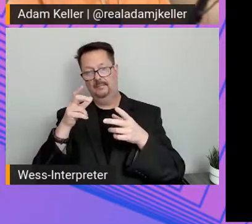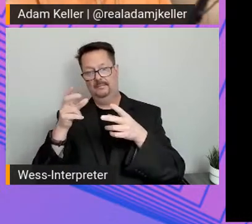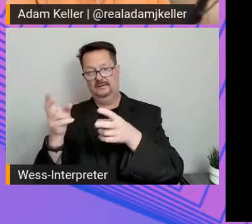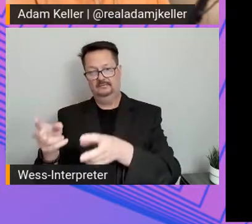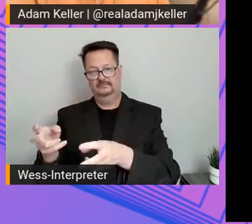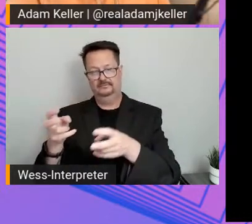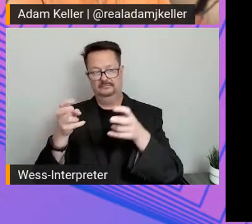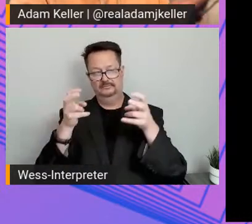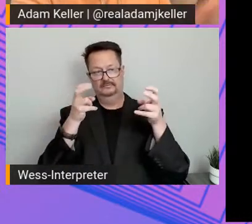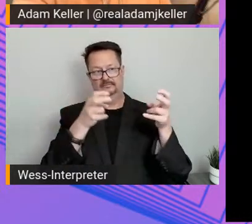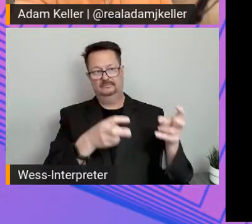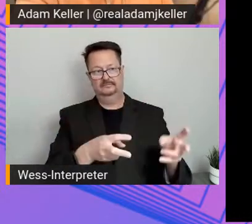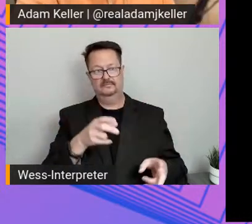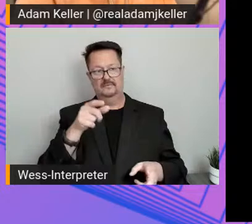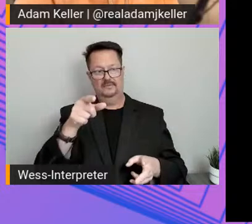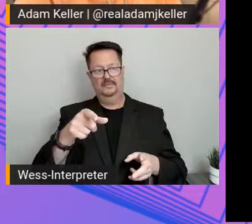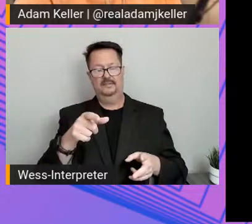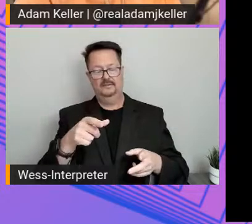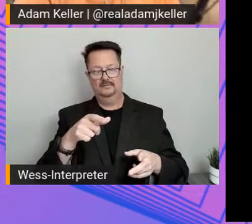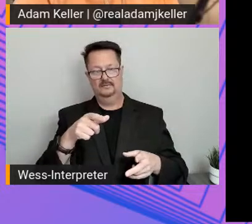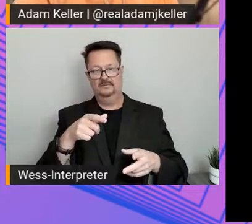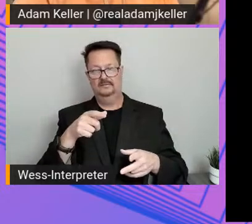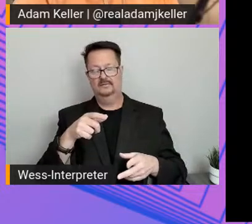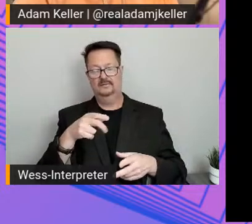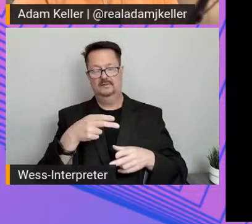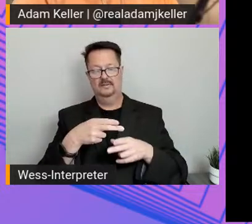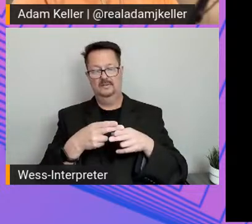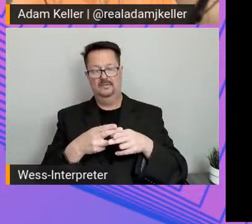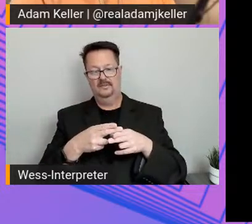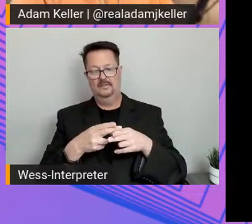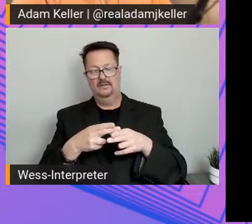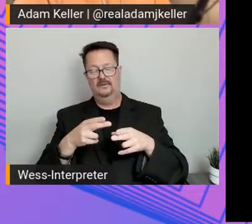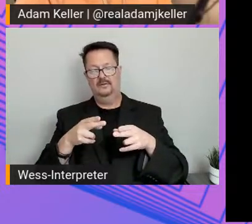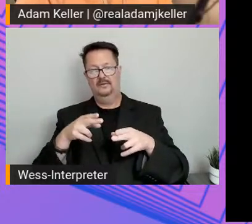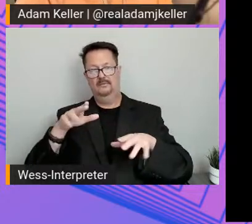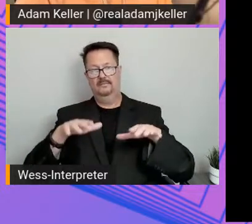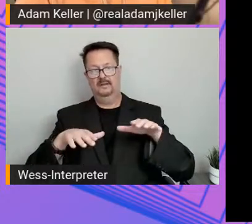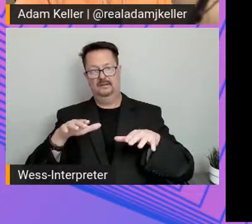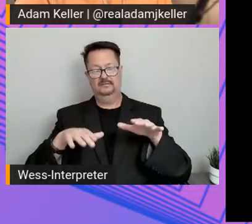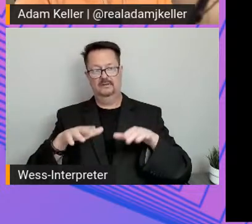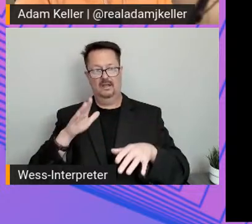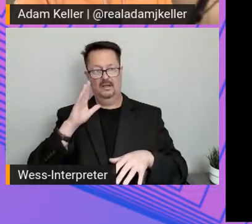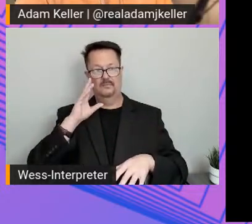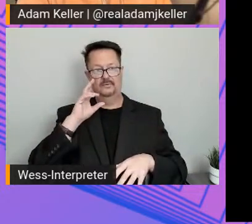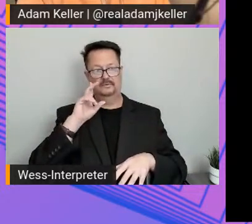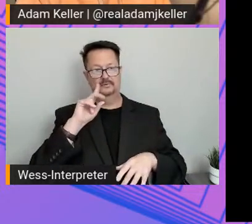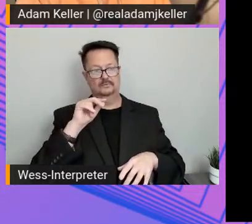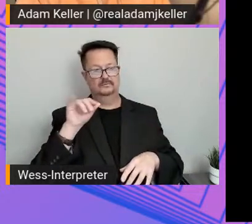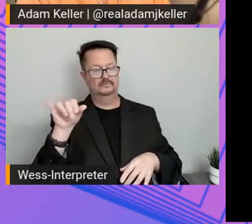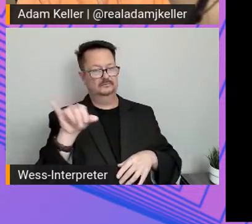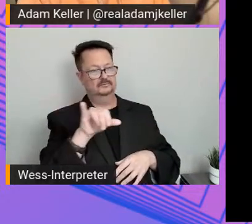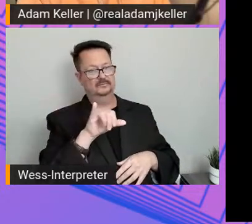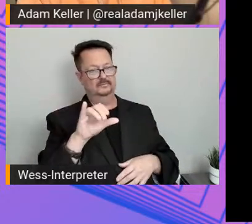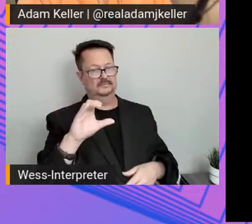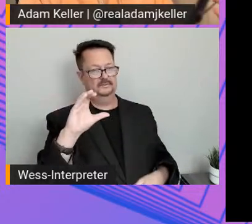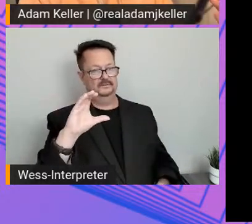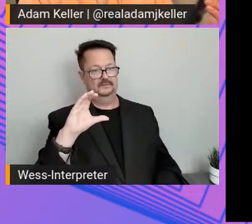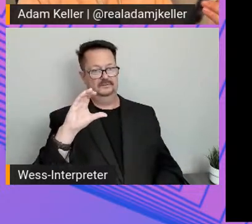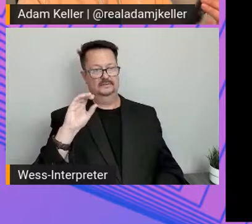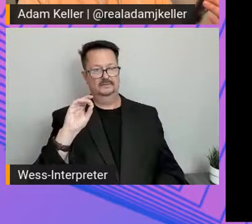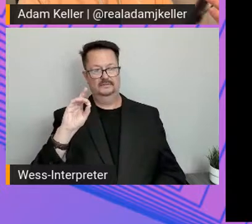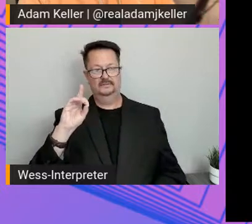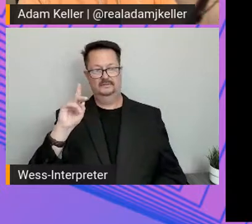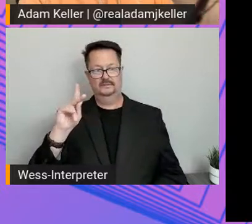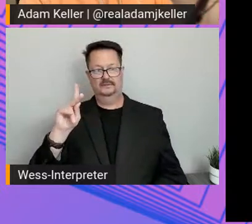endpoint the load balancer URL. And I'm going to do the same thing I did with my CDK application. I'm